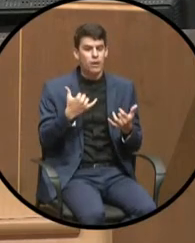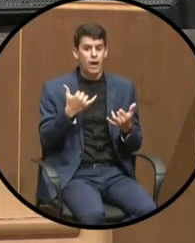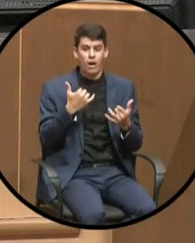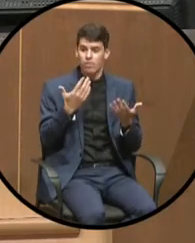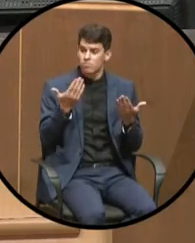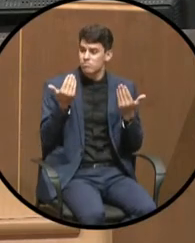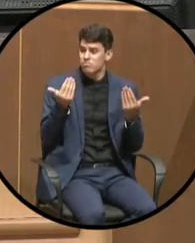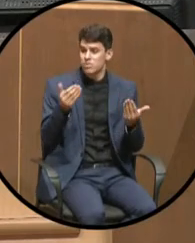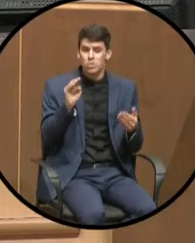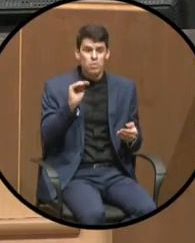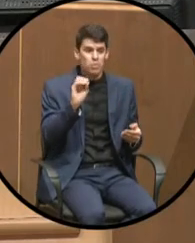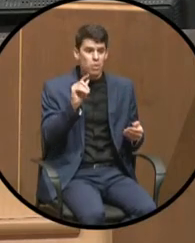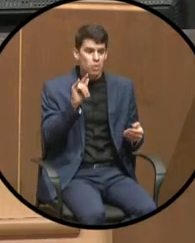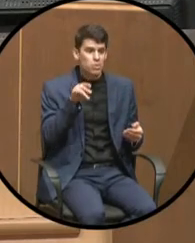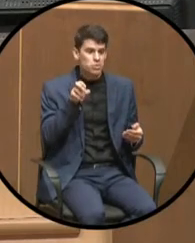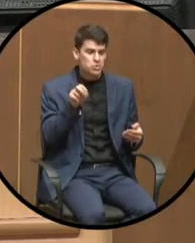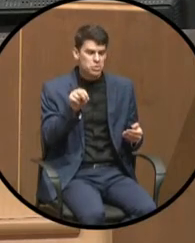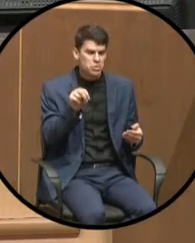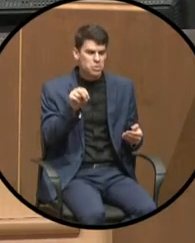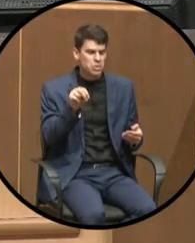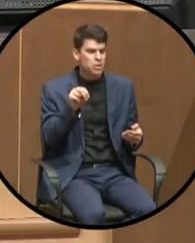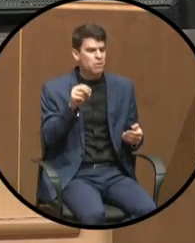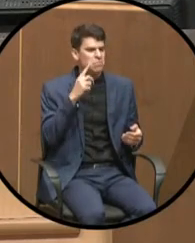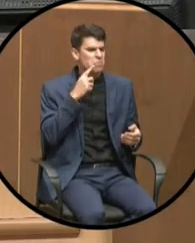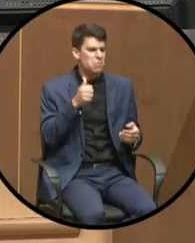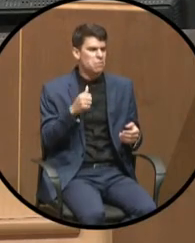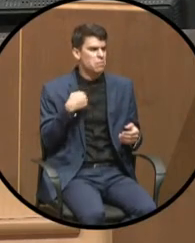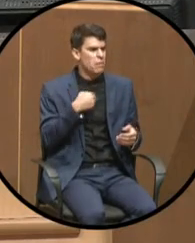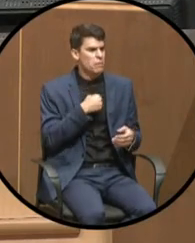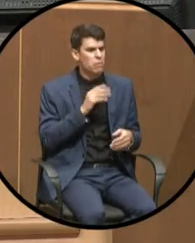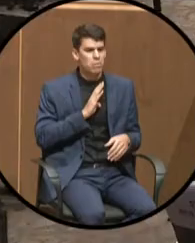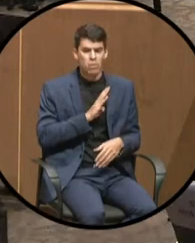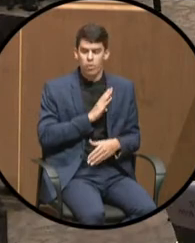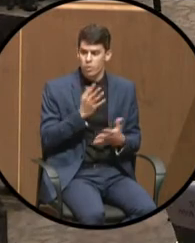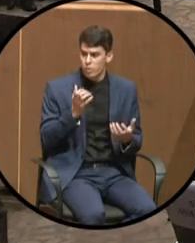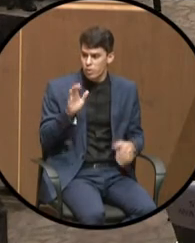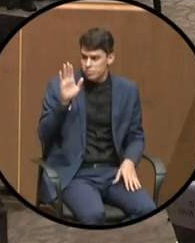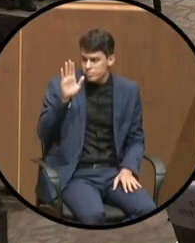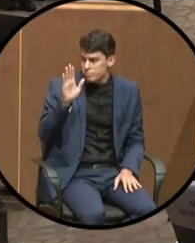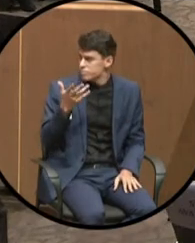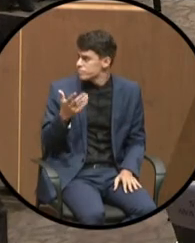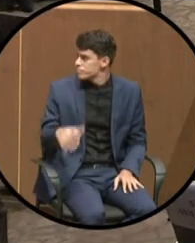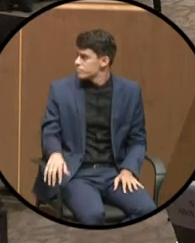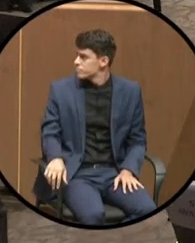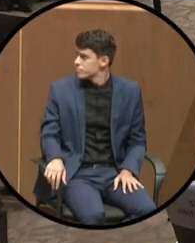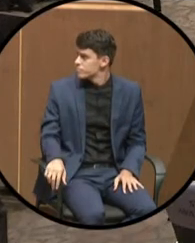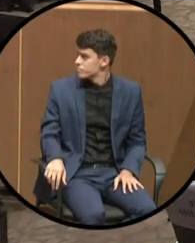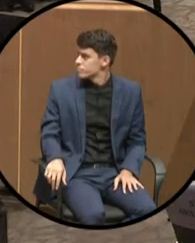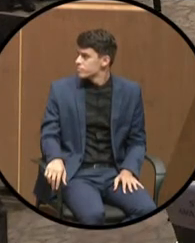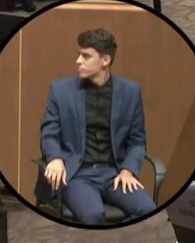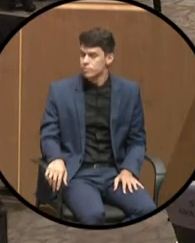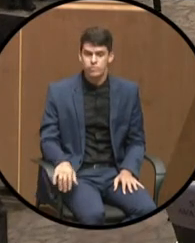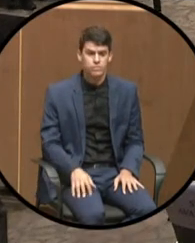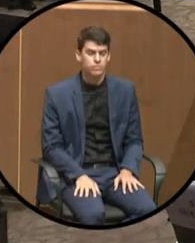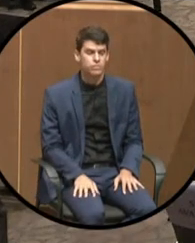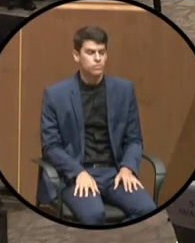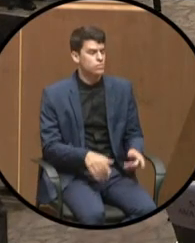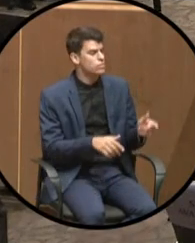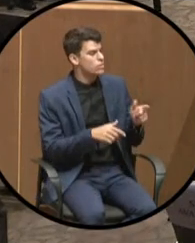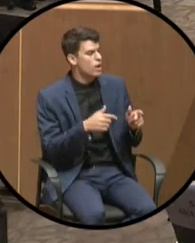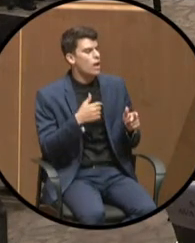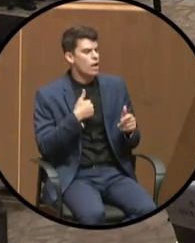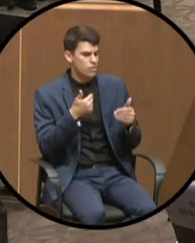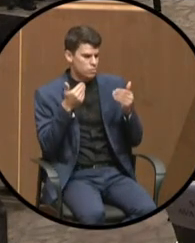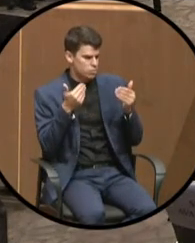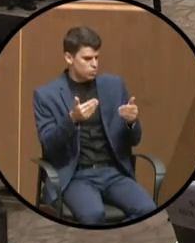a motion at this time from any member of the board who would like to make one. I'll move to